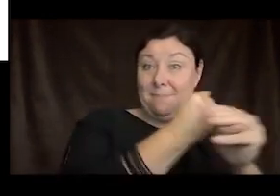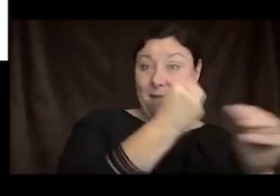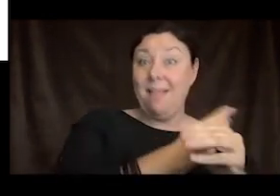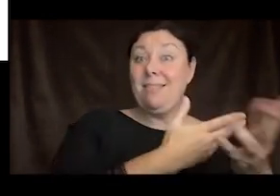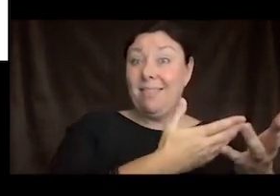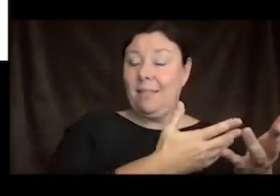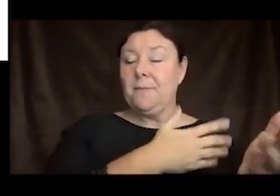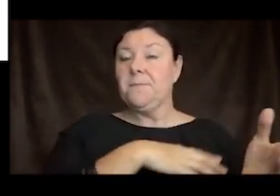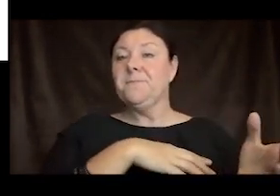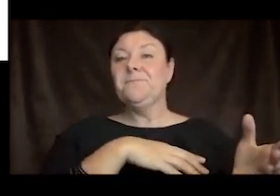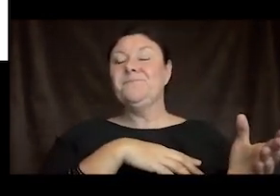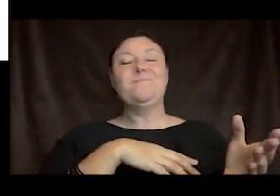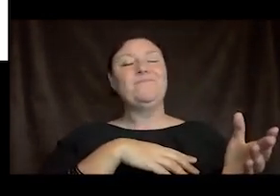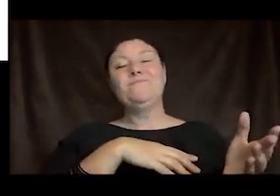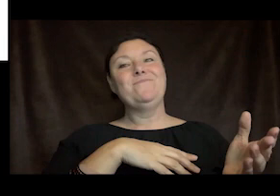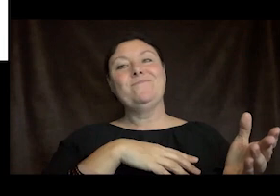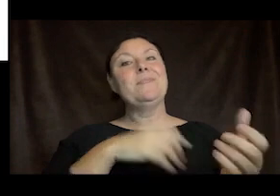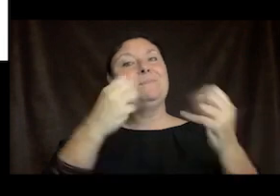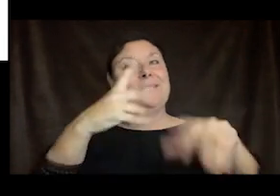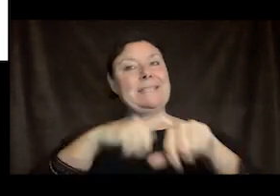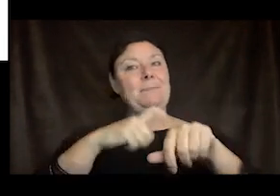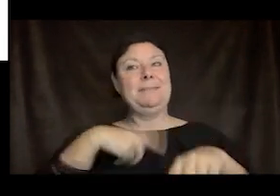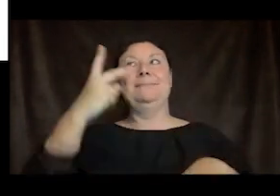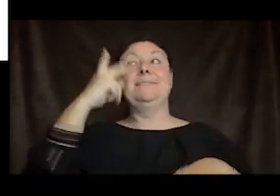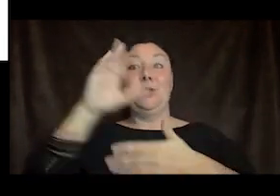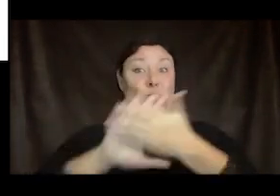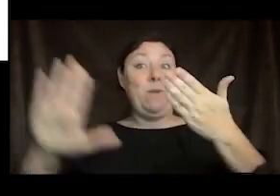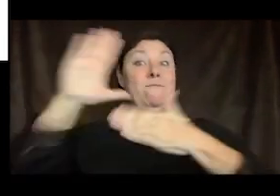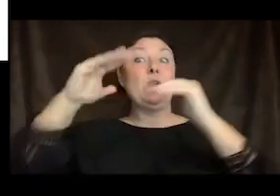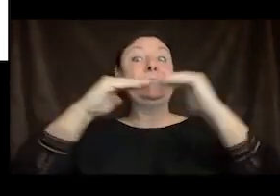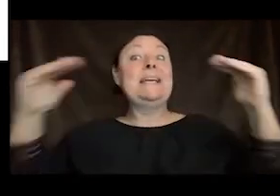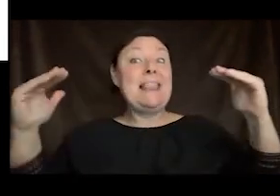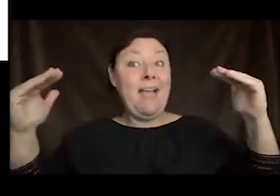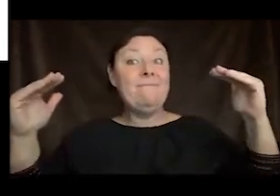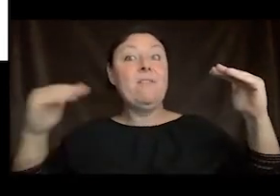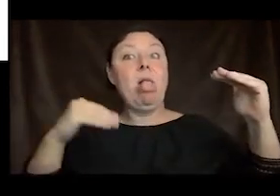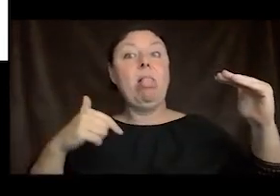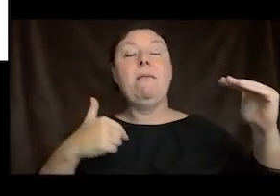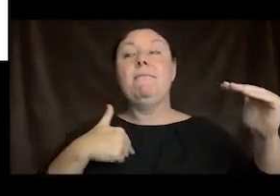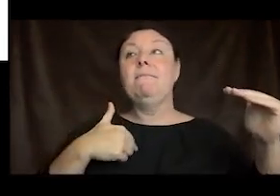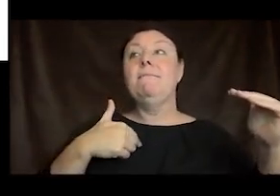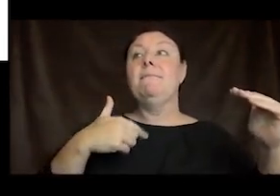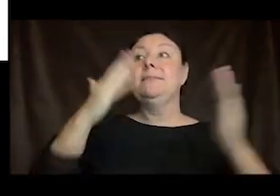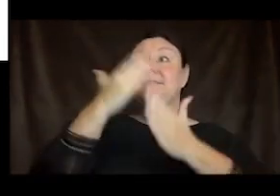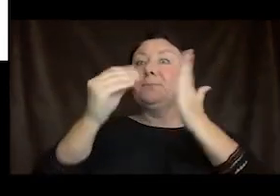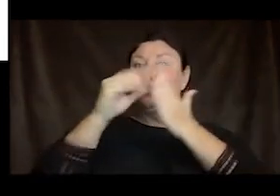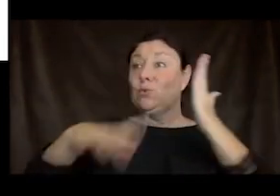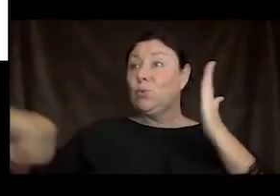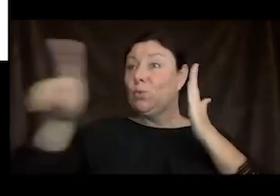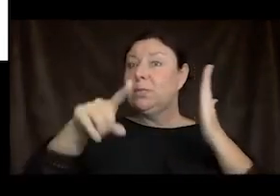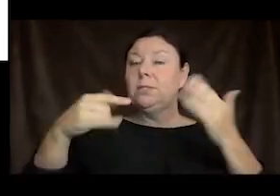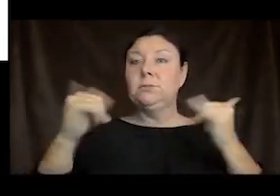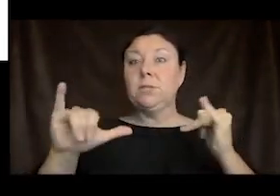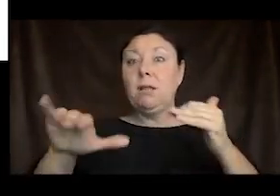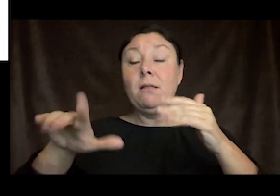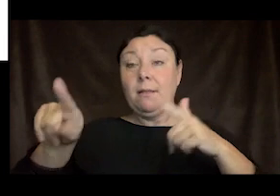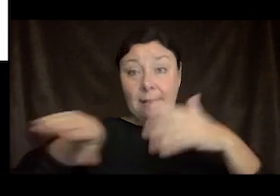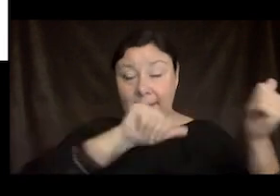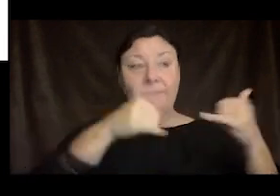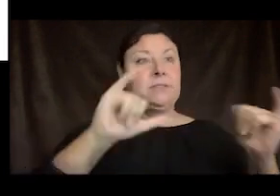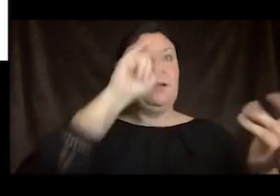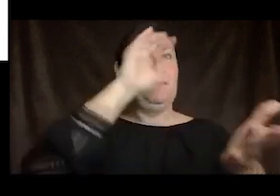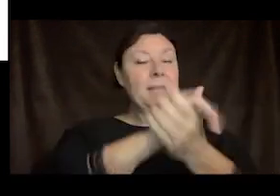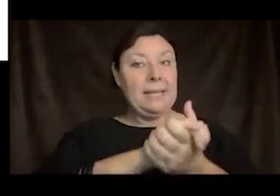Unfortunately, I've seen this in my teaching, even at the university level, my students sometimes leave still